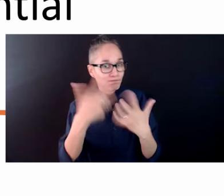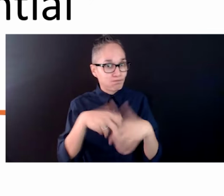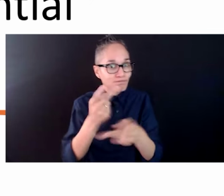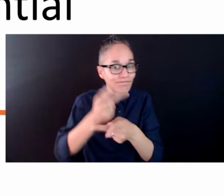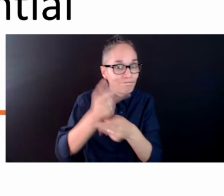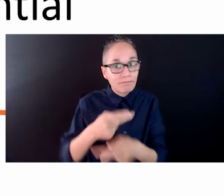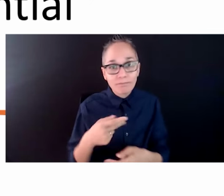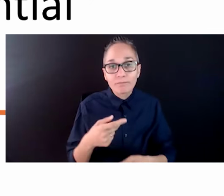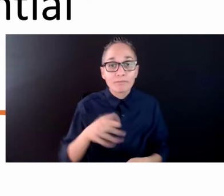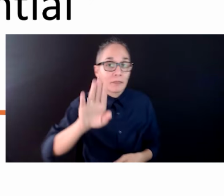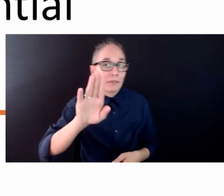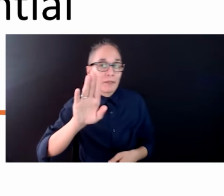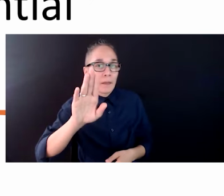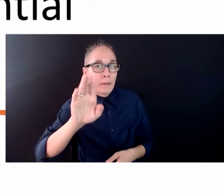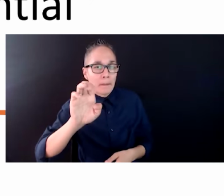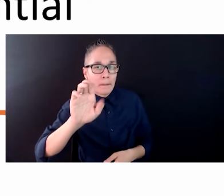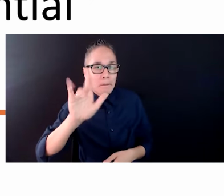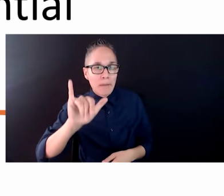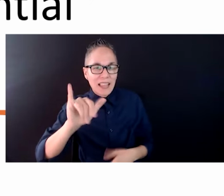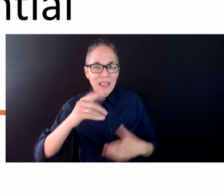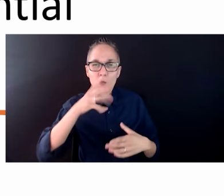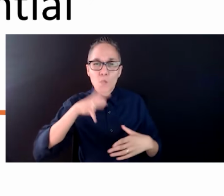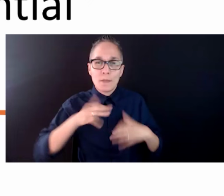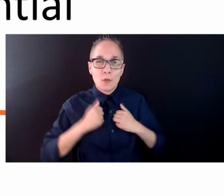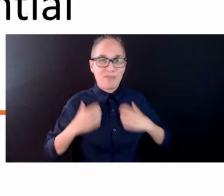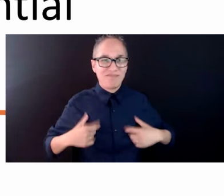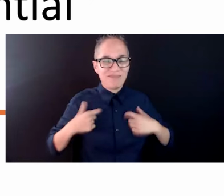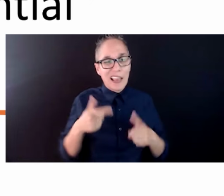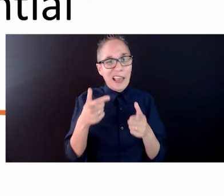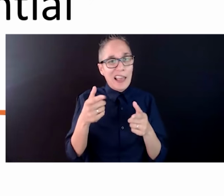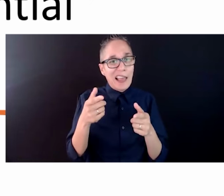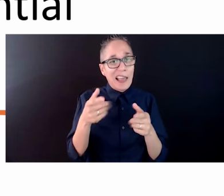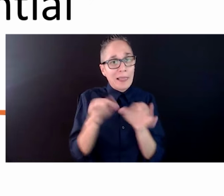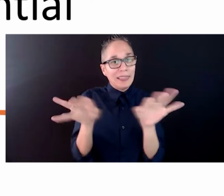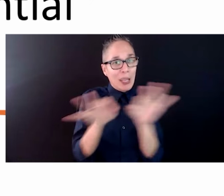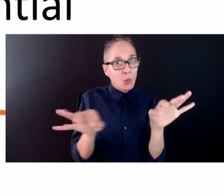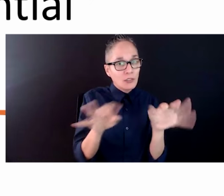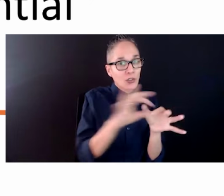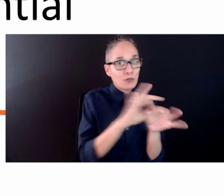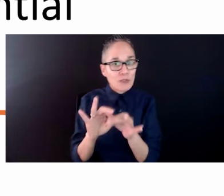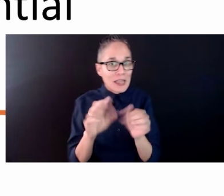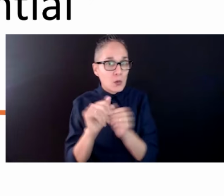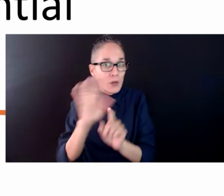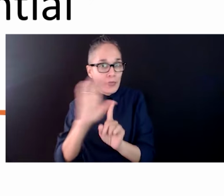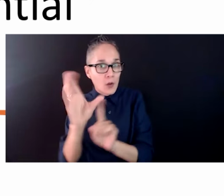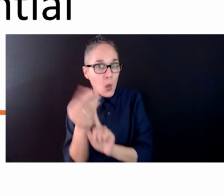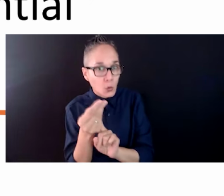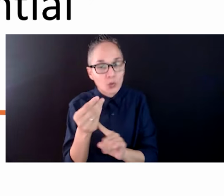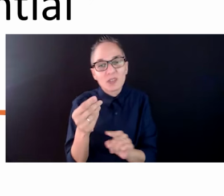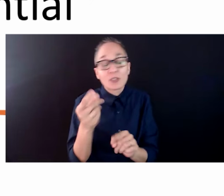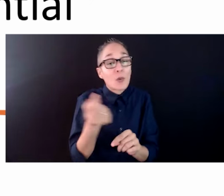language, is so much connected to culture. Just take out the word just. Yeah. And that's what